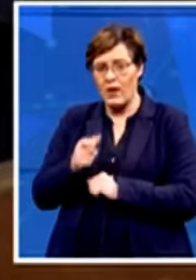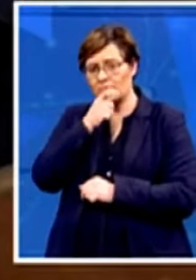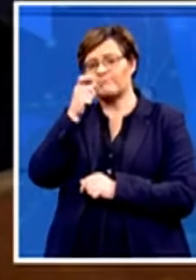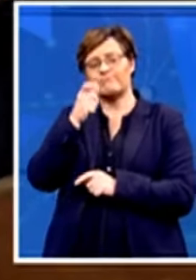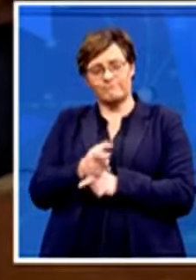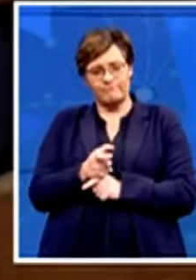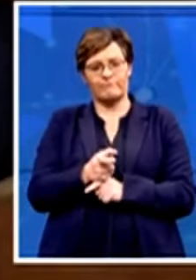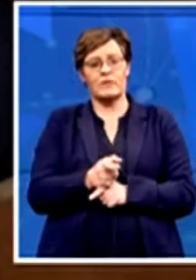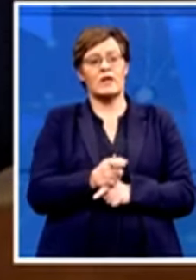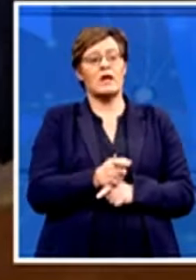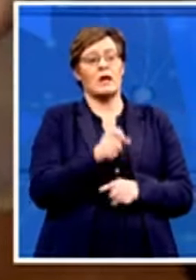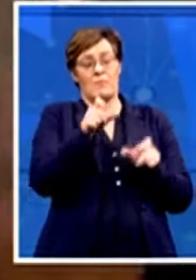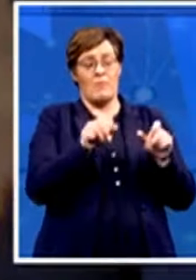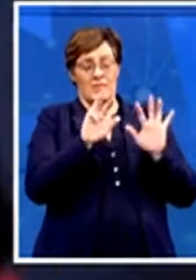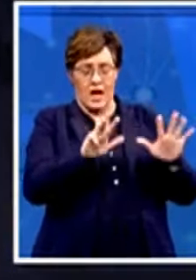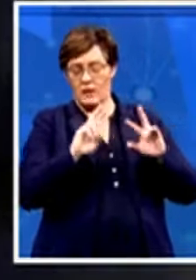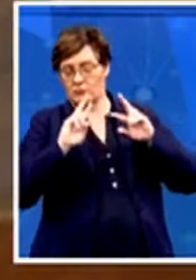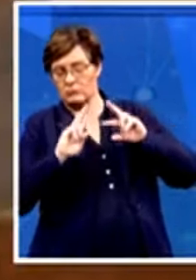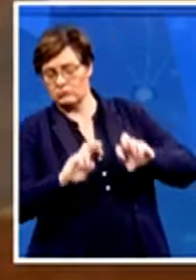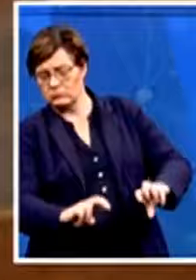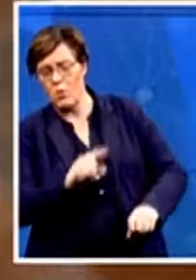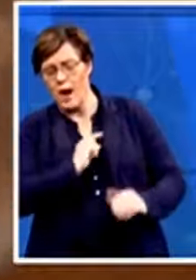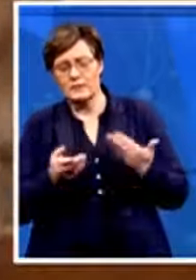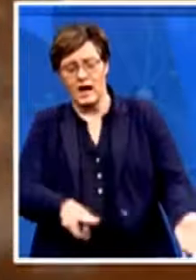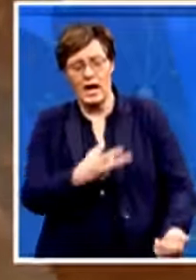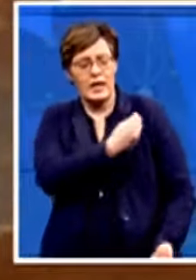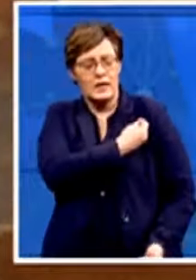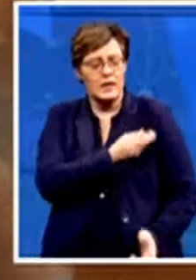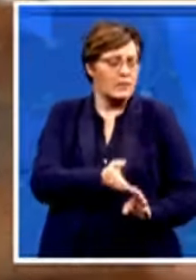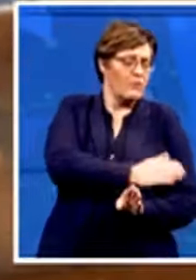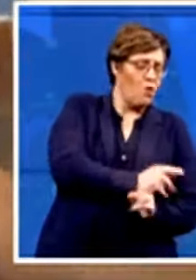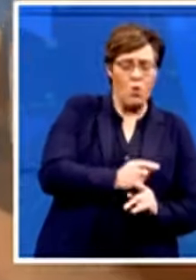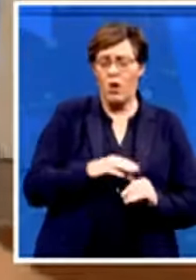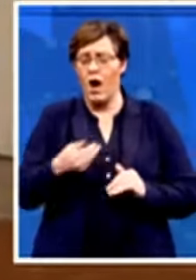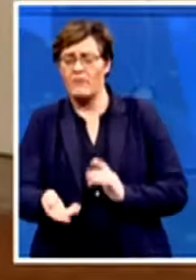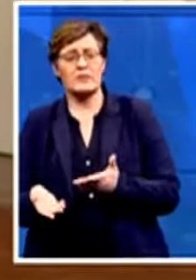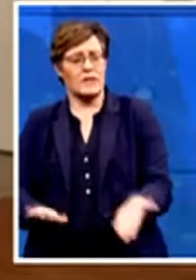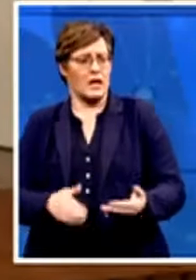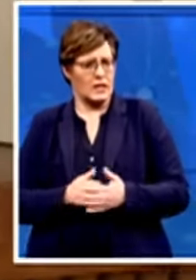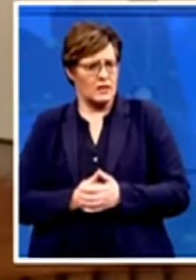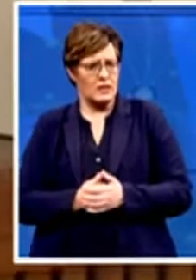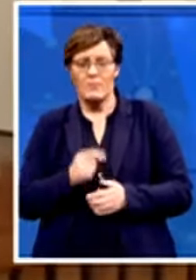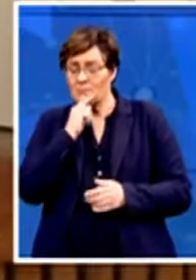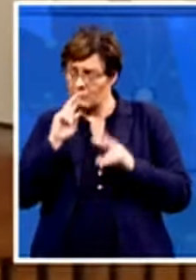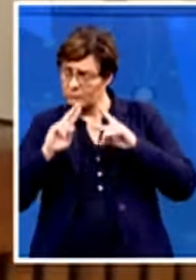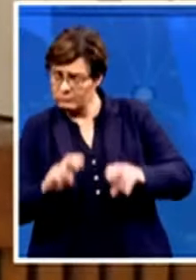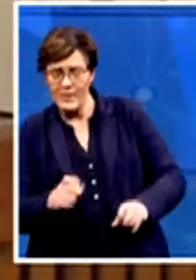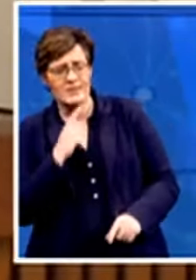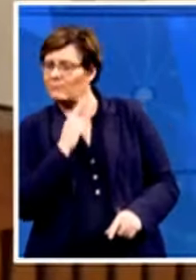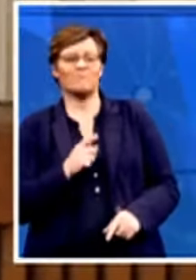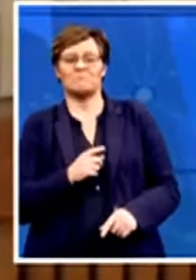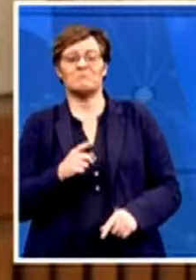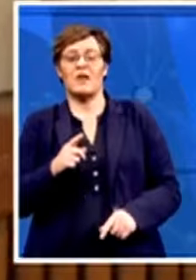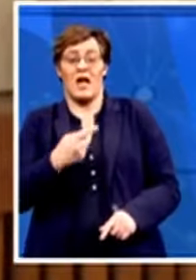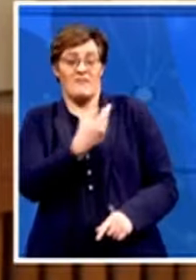the deceased had their COVID-19 jabs were not caused by COVID-19 vaccines. She says these deaths